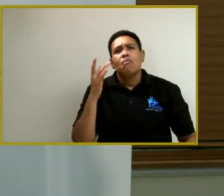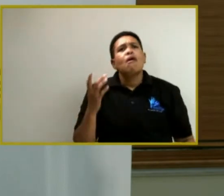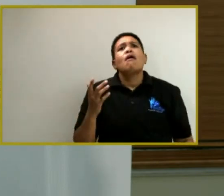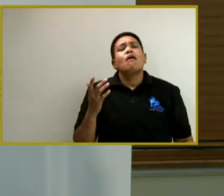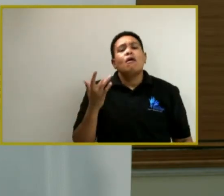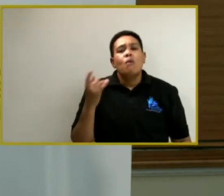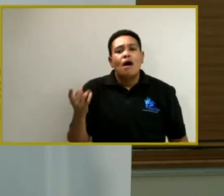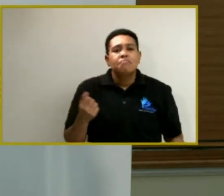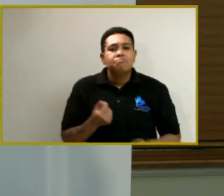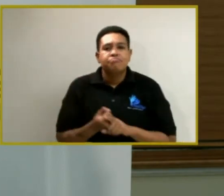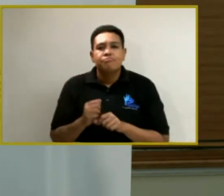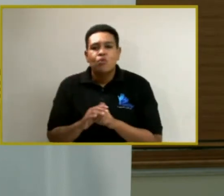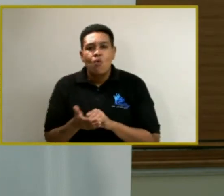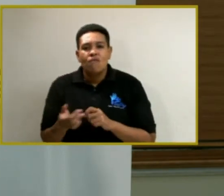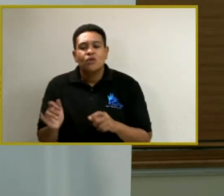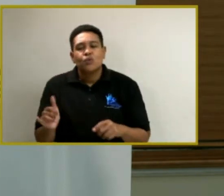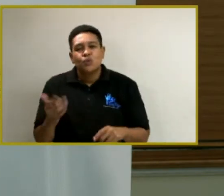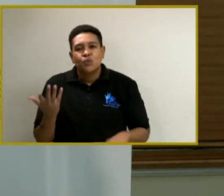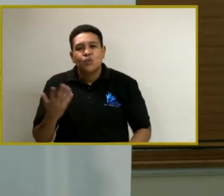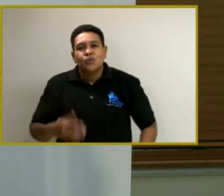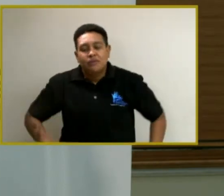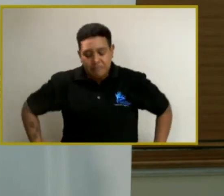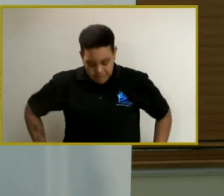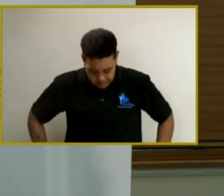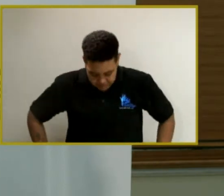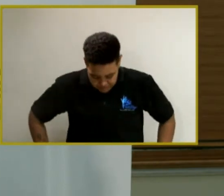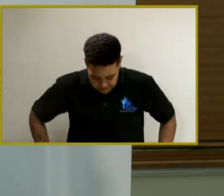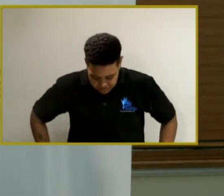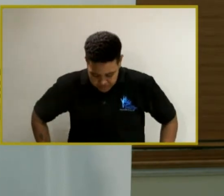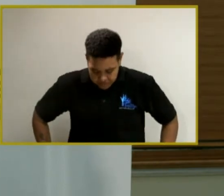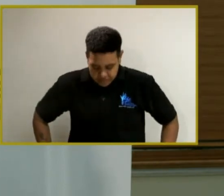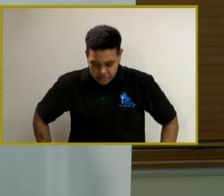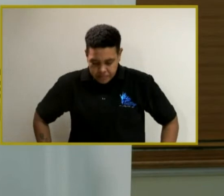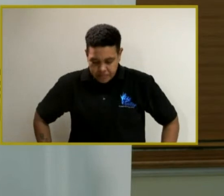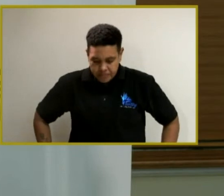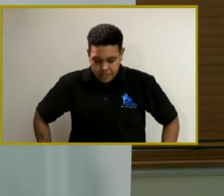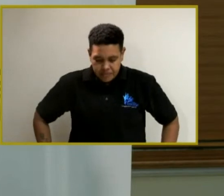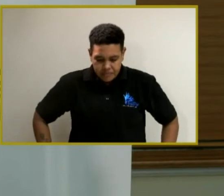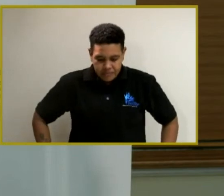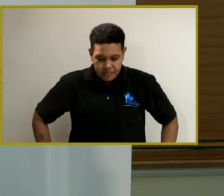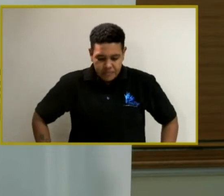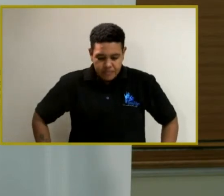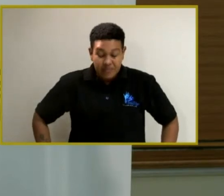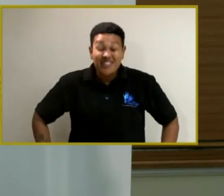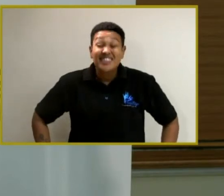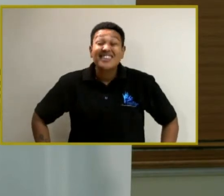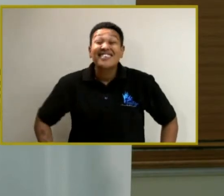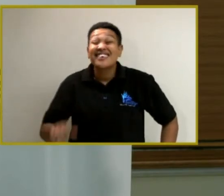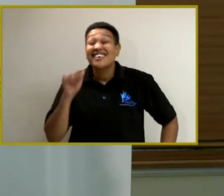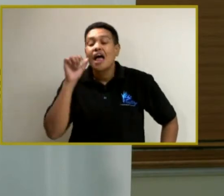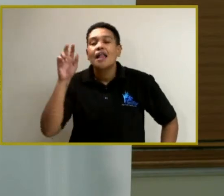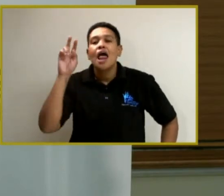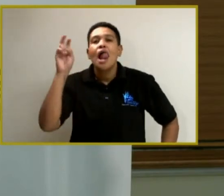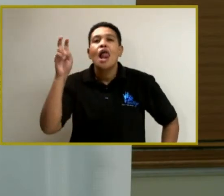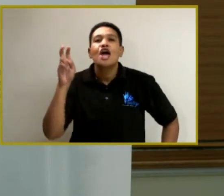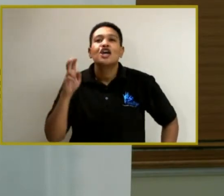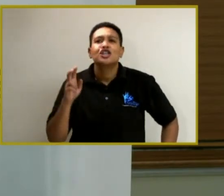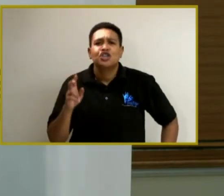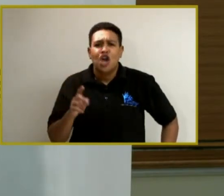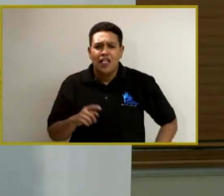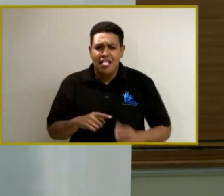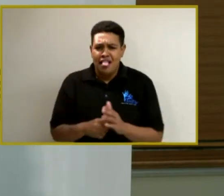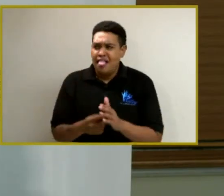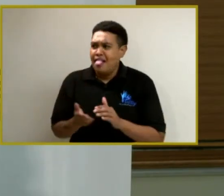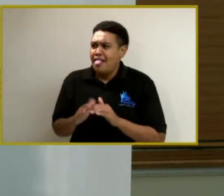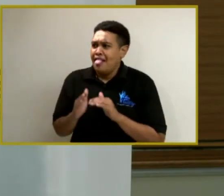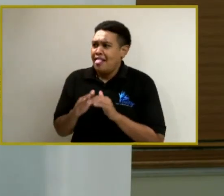have COVID as well. So it is not a matter of conflating the numbers, because you would